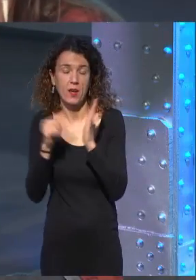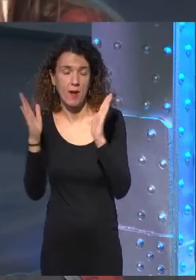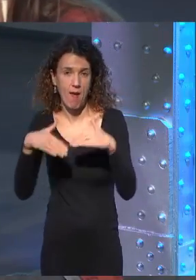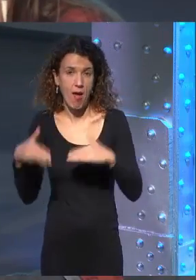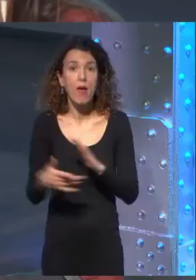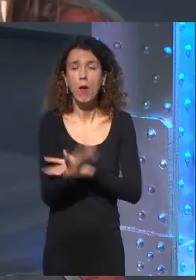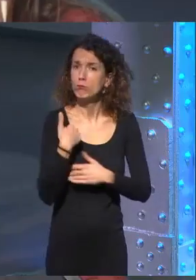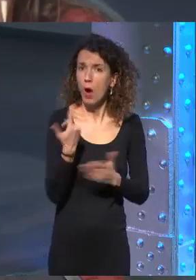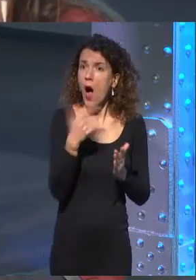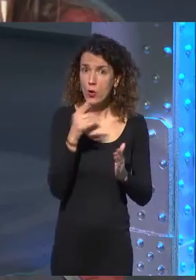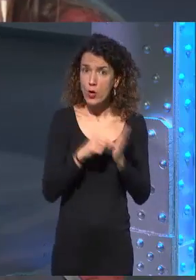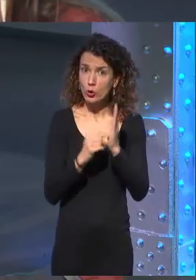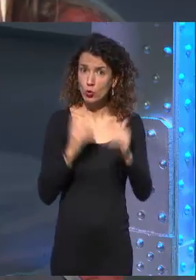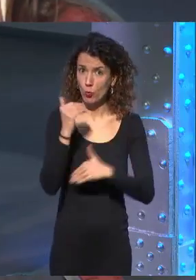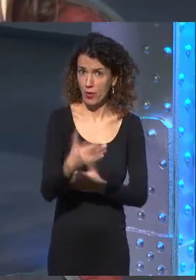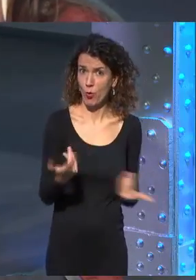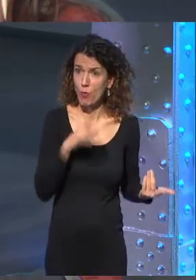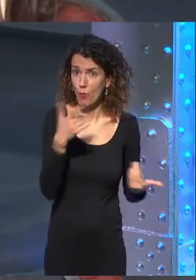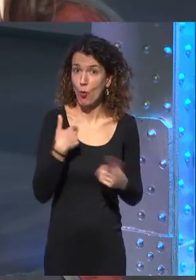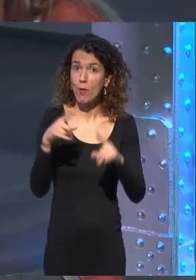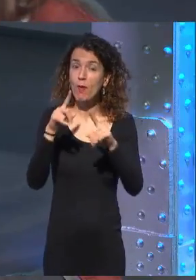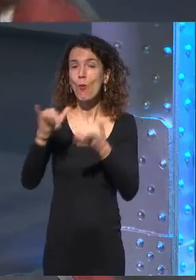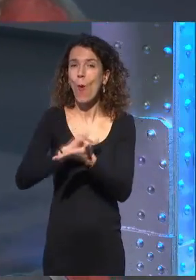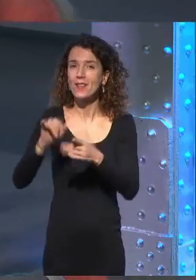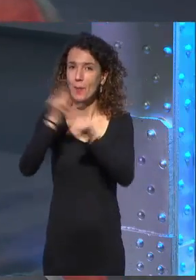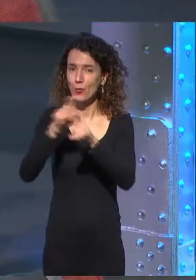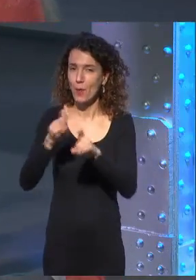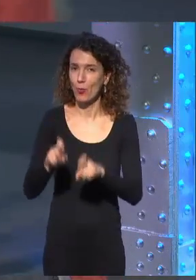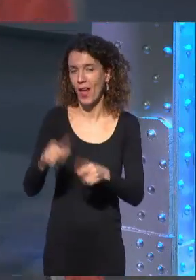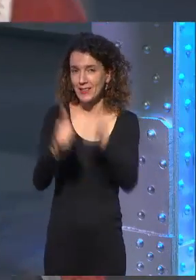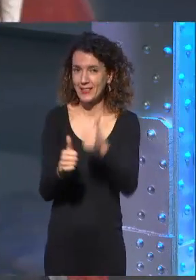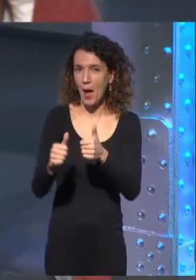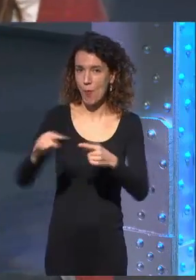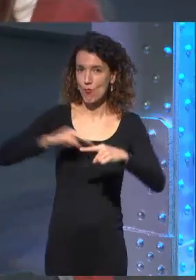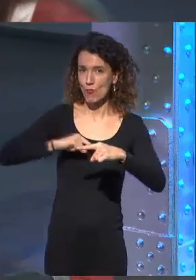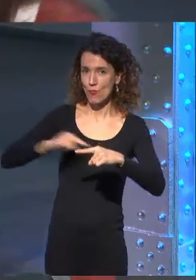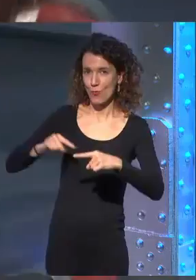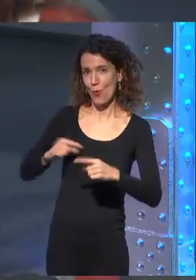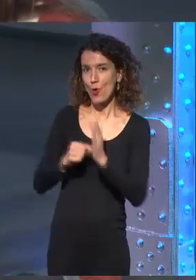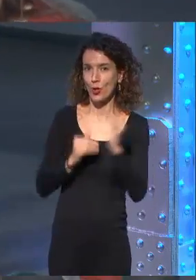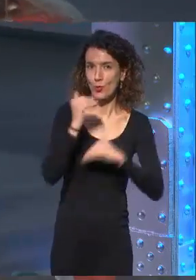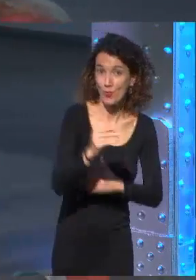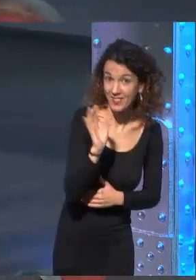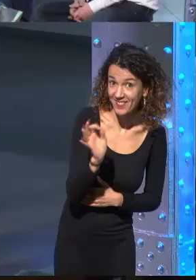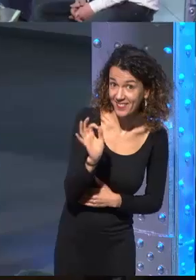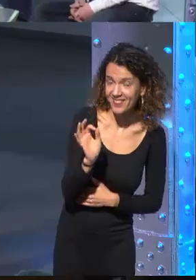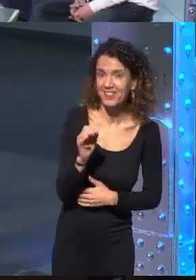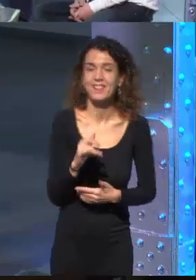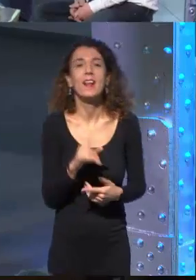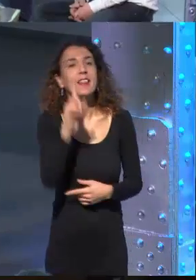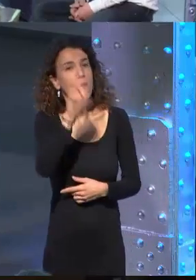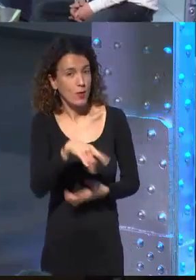to study without your mobile on? Yes, actually, my grades have gone